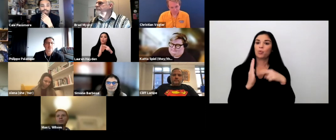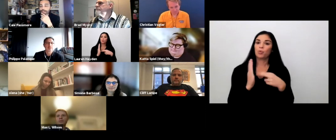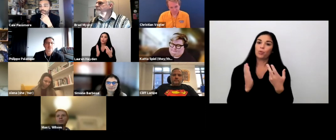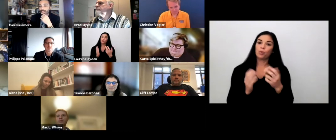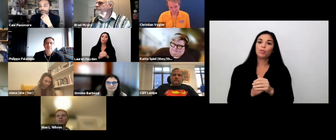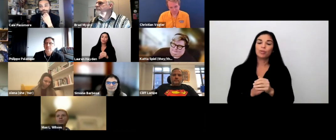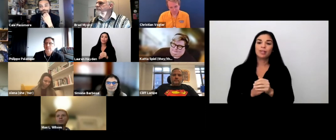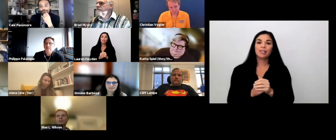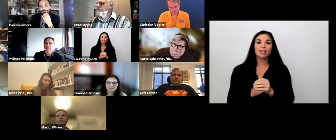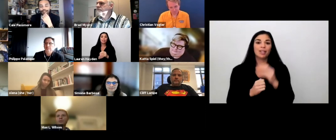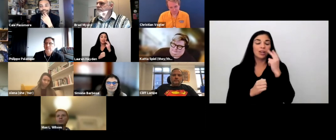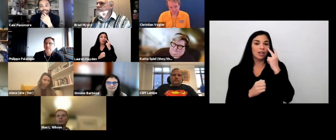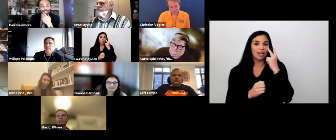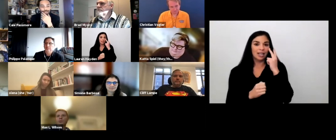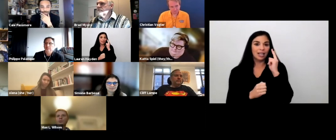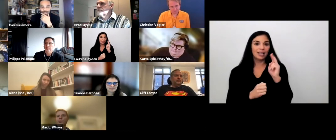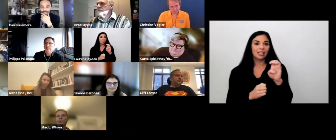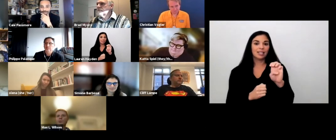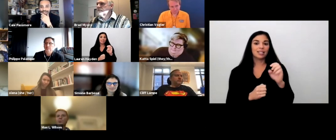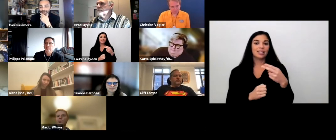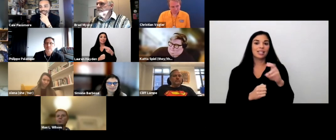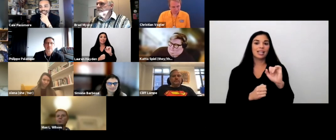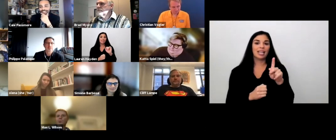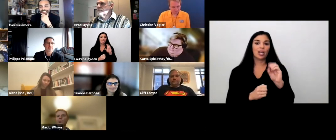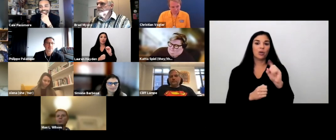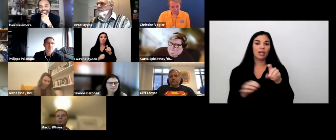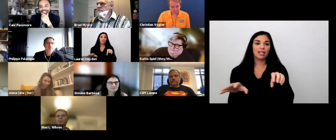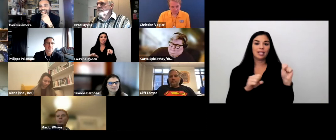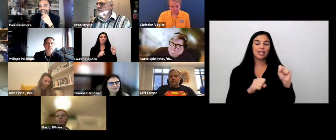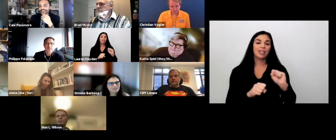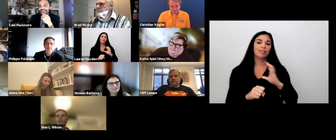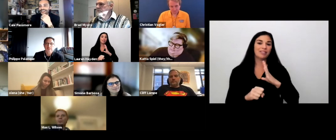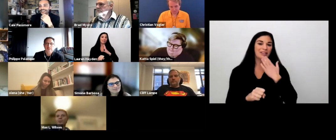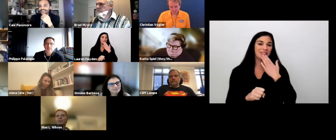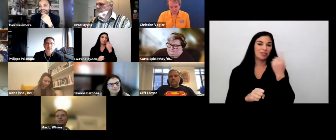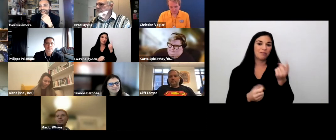Heiko, I see that you've had to leave. Thank you so much for coming and offering your thoughts.